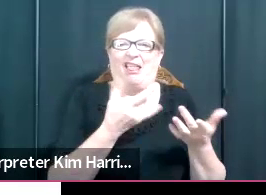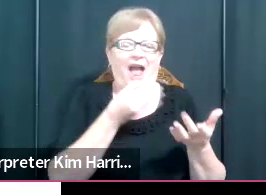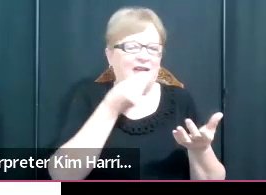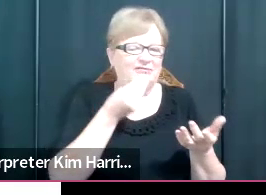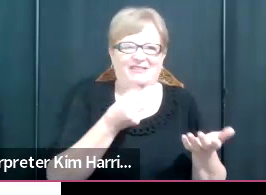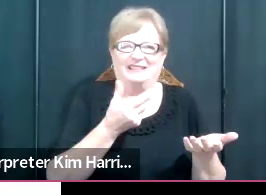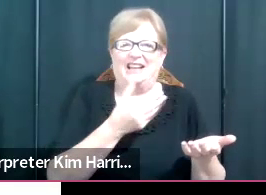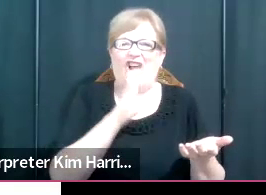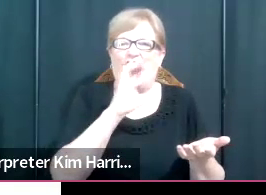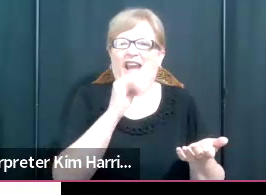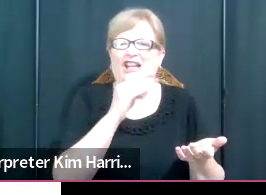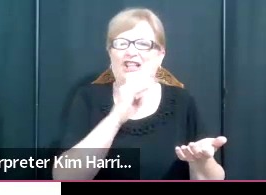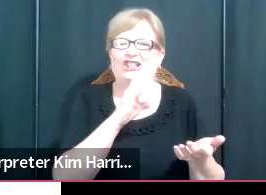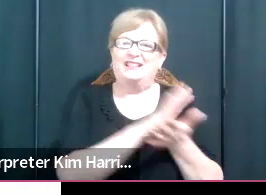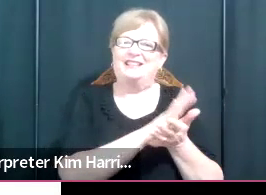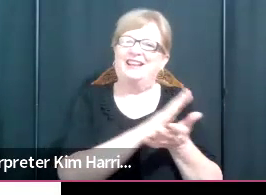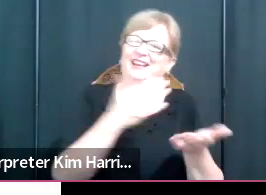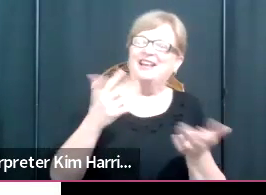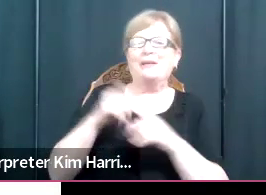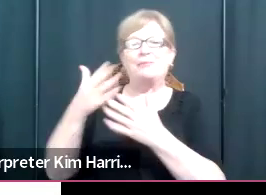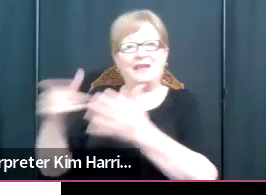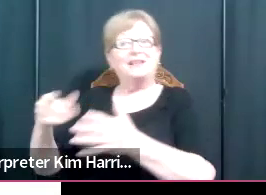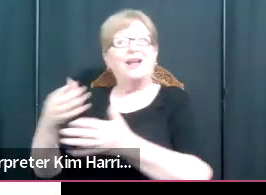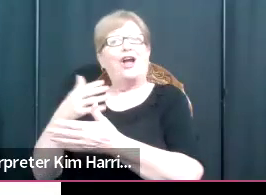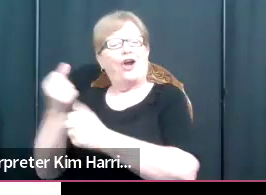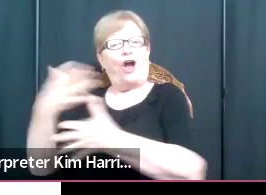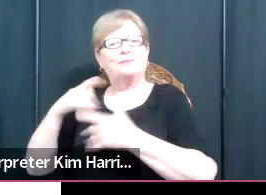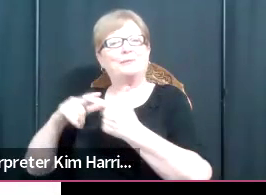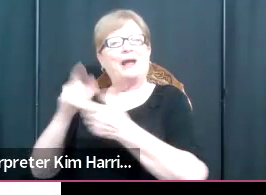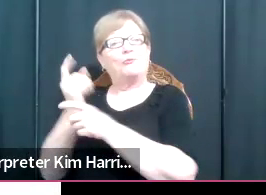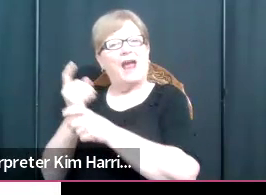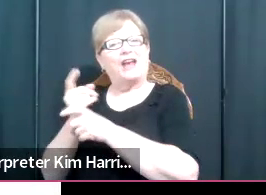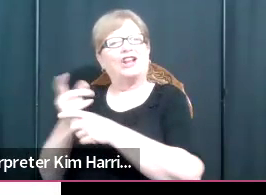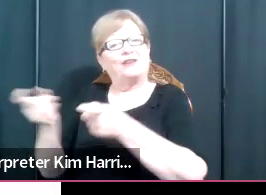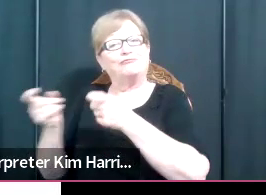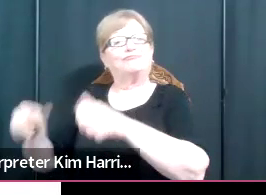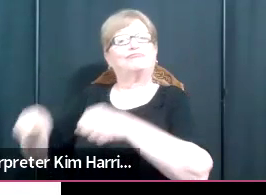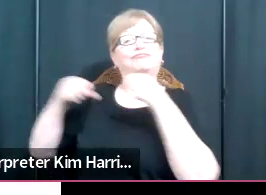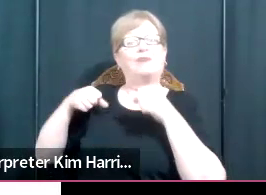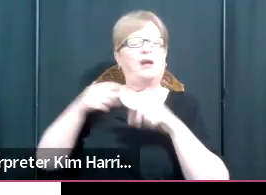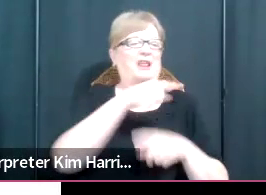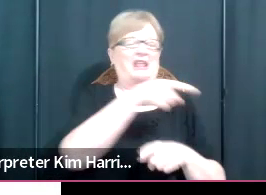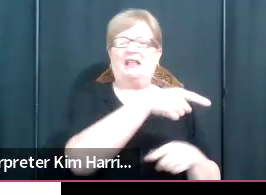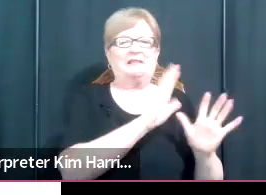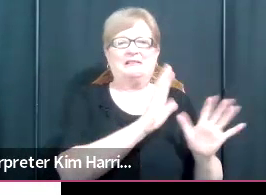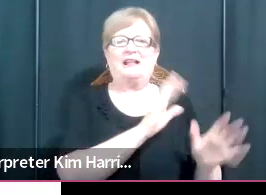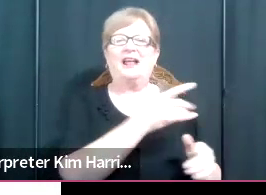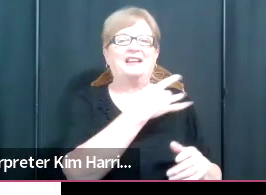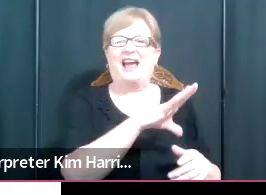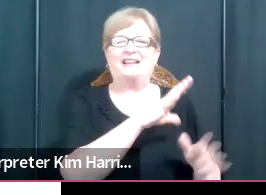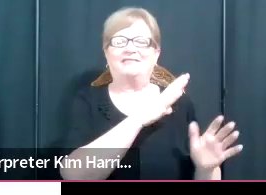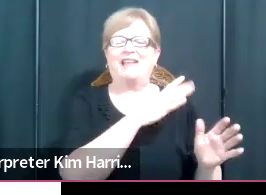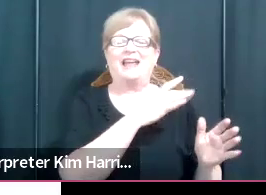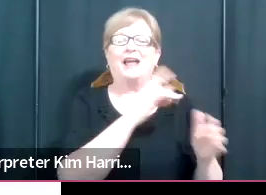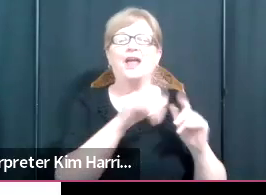regulate me and cause me to become dysregulated. When you're using assistive technology to support someone, it's important